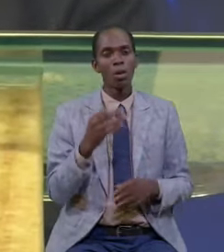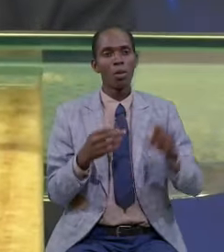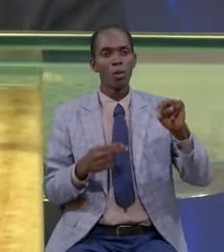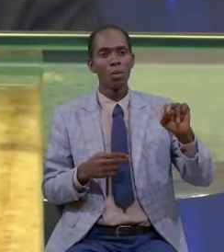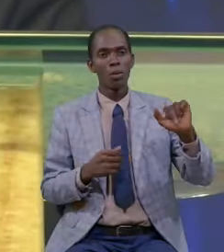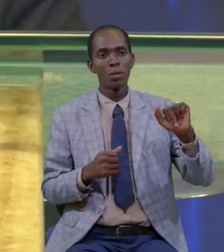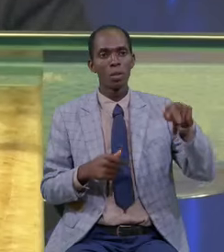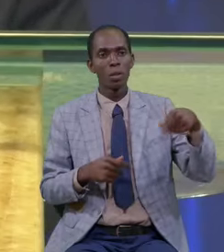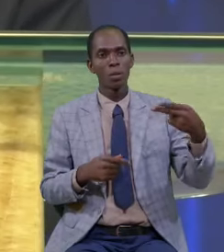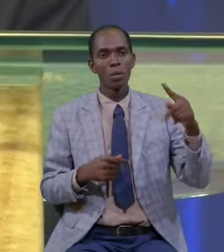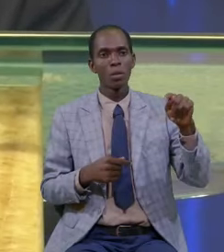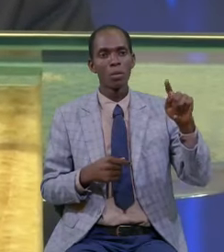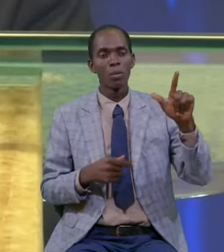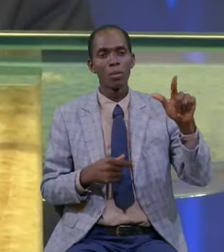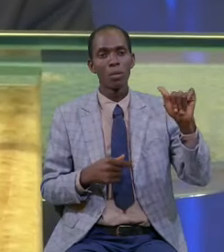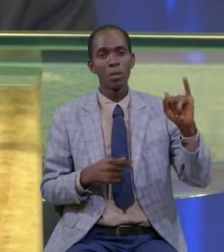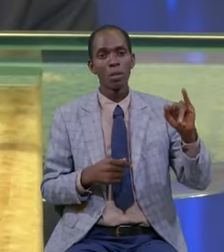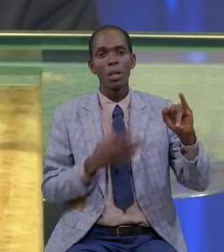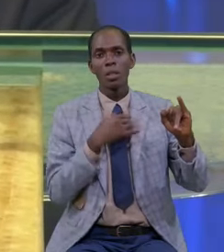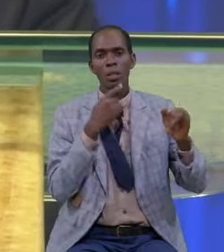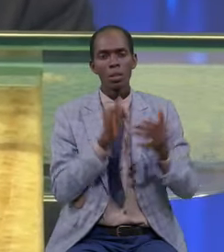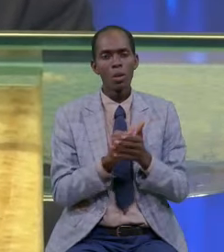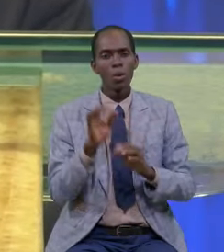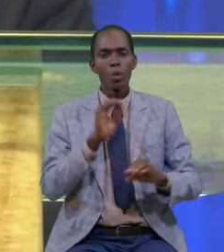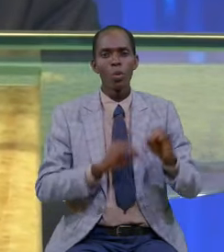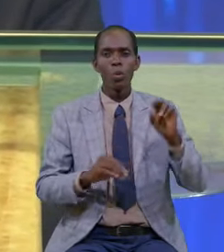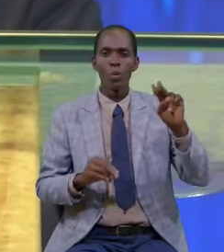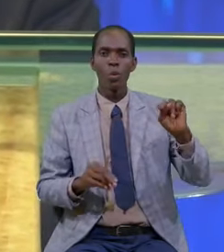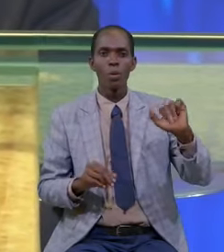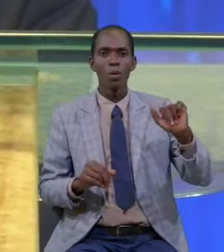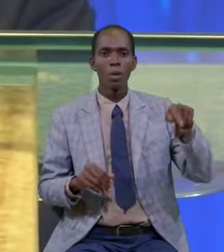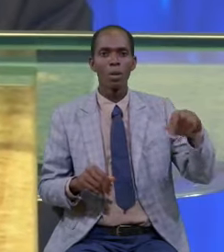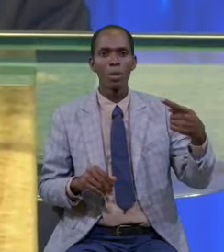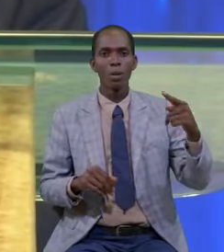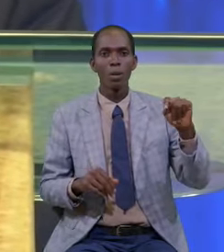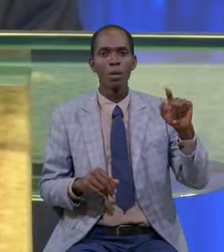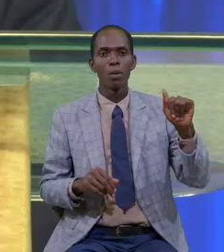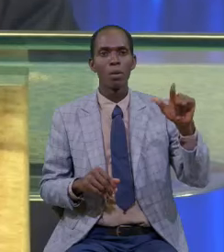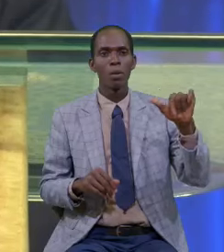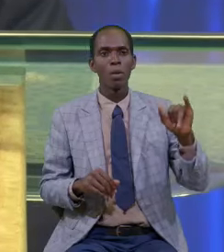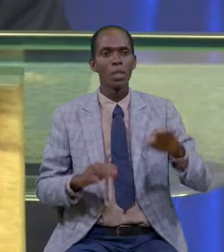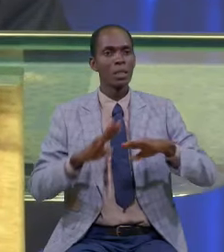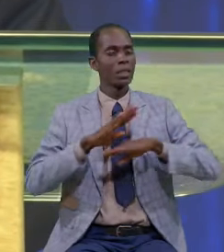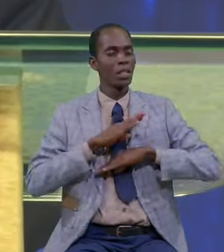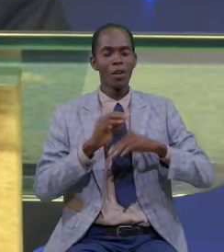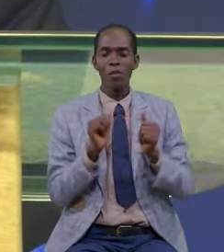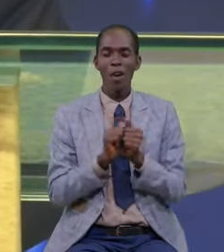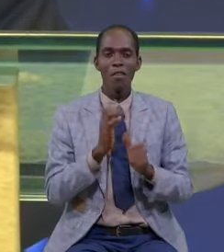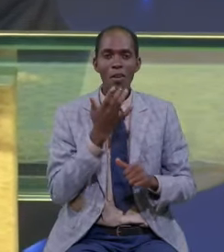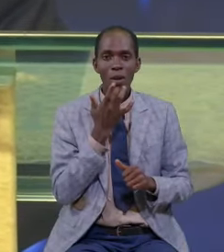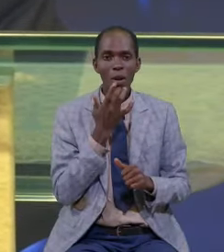it said, O Naphtali, satisfied with favor. Can you put your name there?